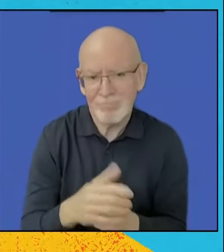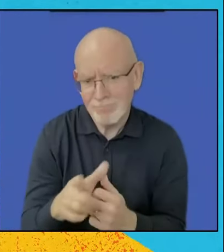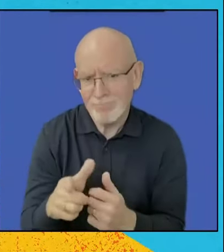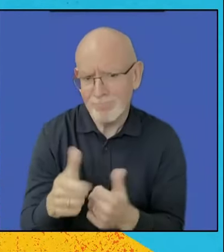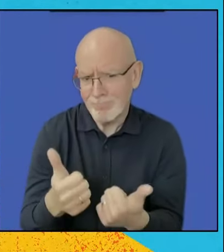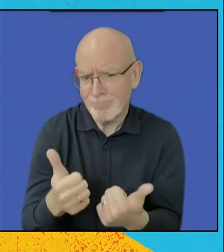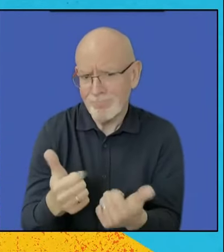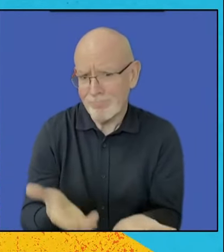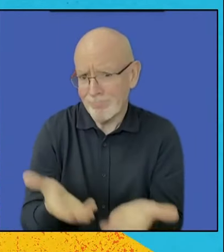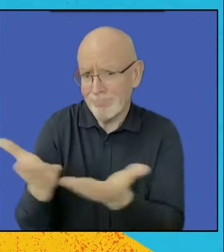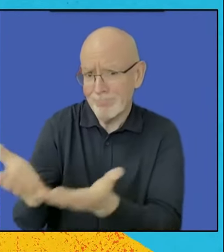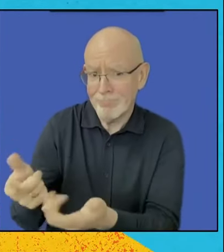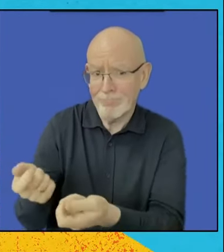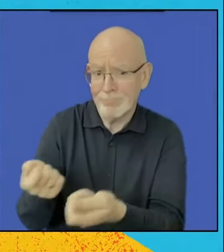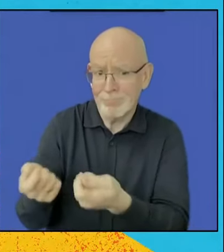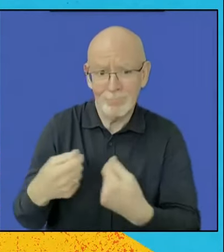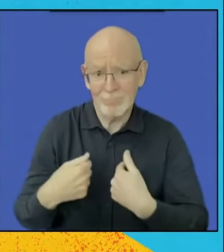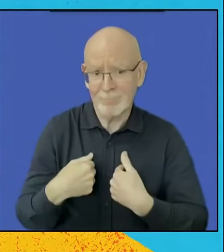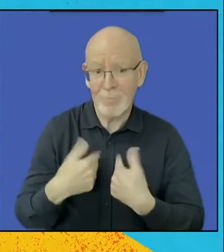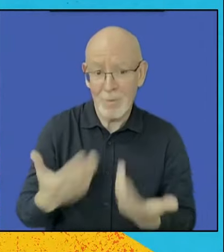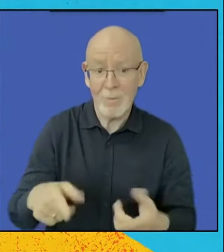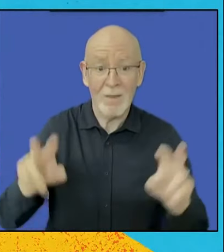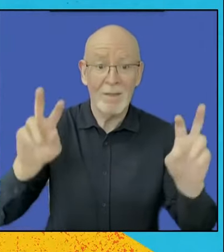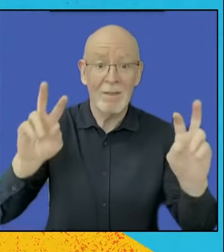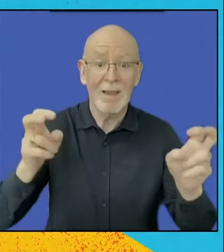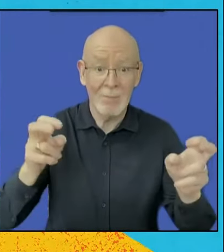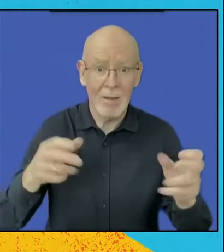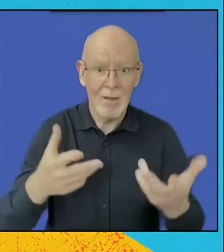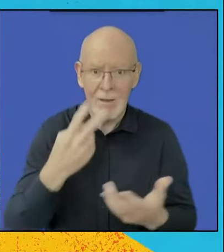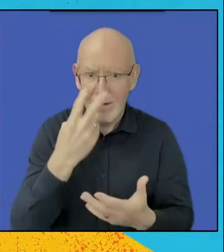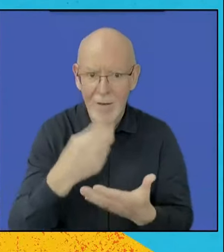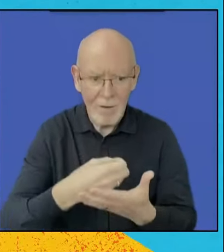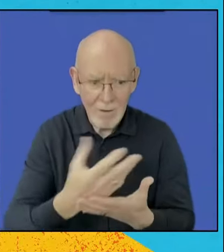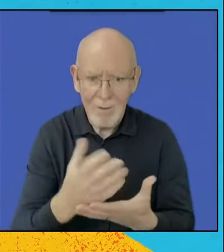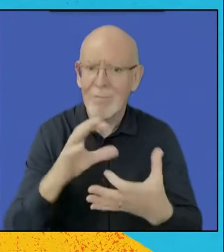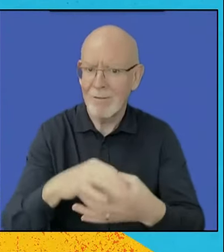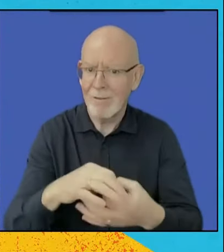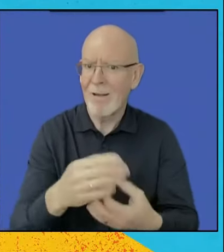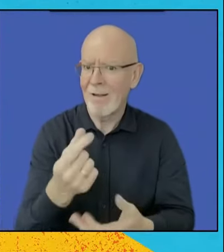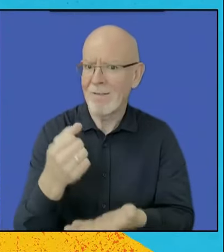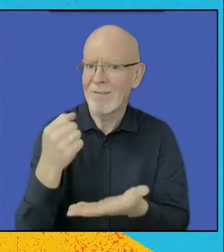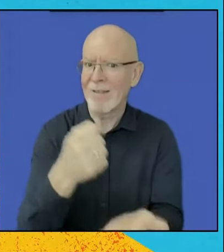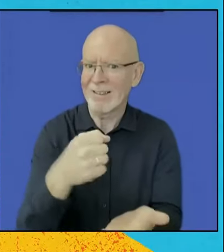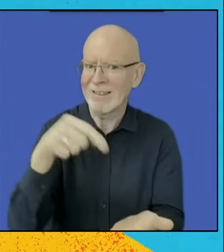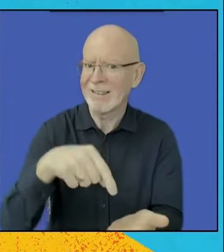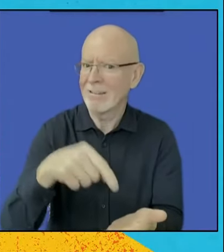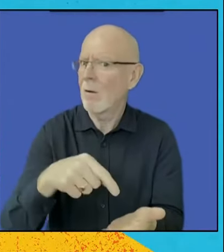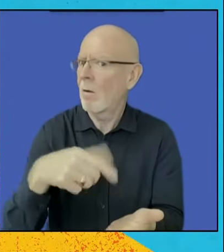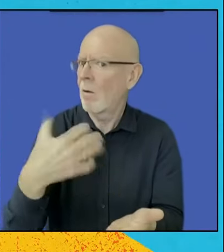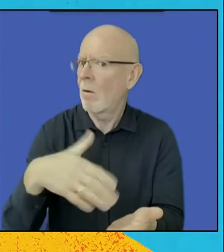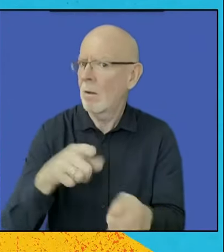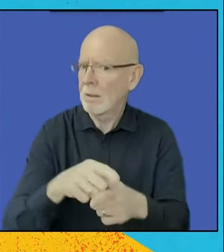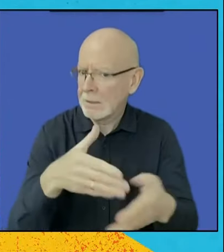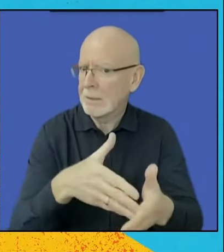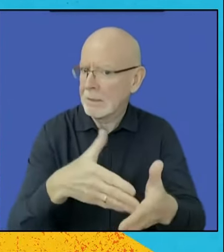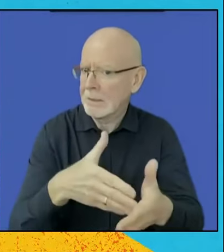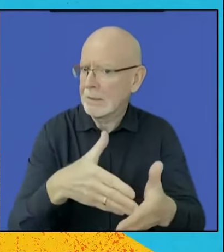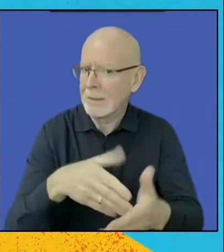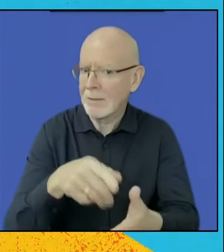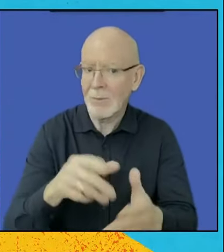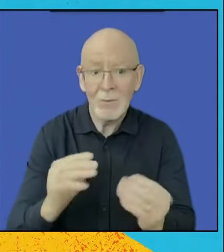Finally, Isadora Guzman-Silva, final question to you. What is the one major challenge that you have faced in your journey, and how did you manage to overcome it? Also, how can